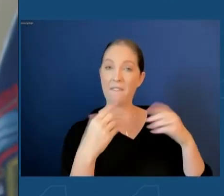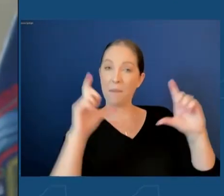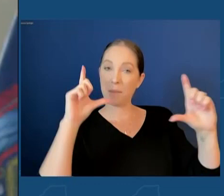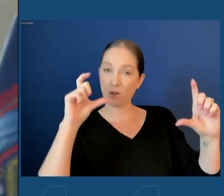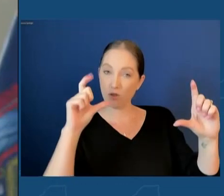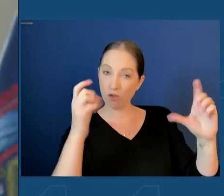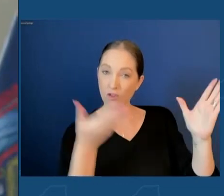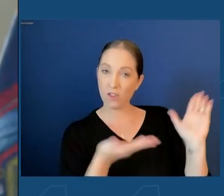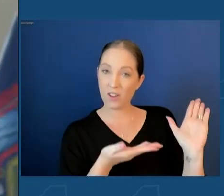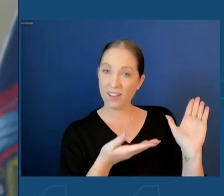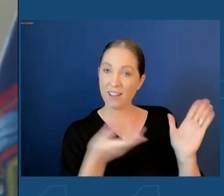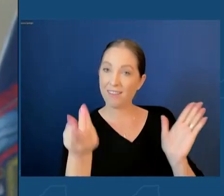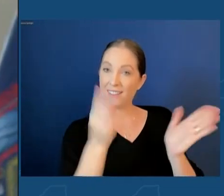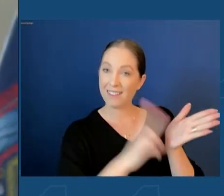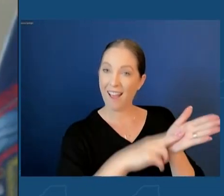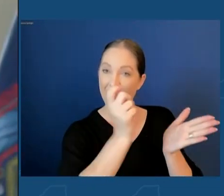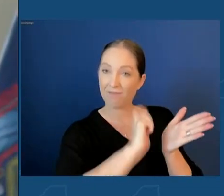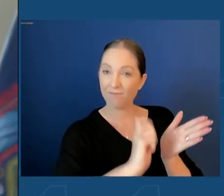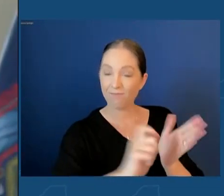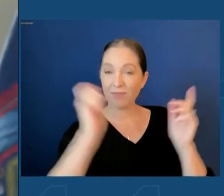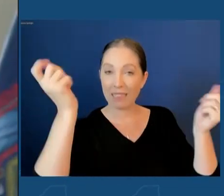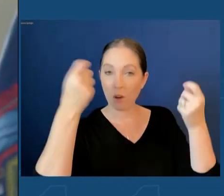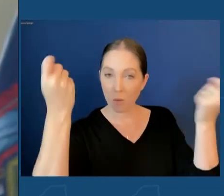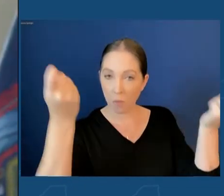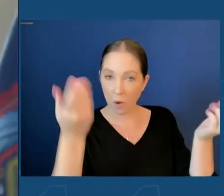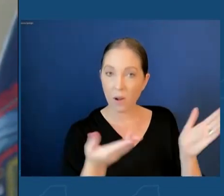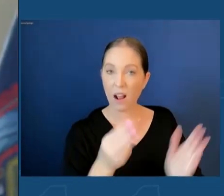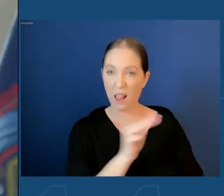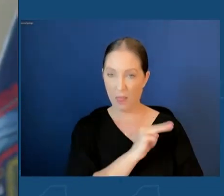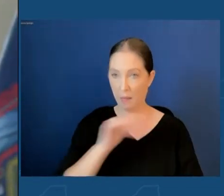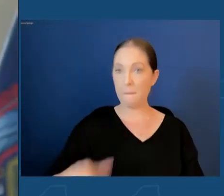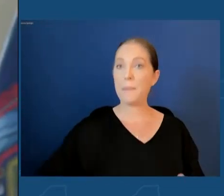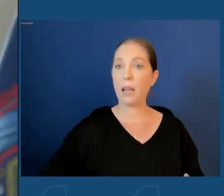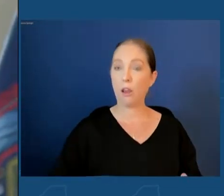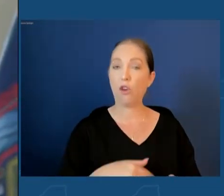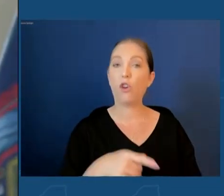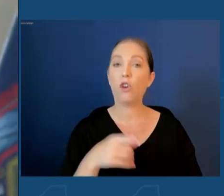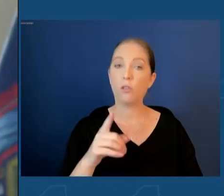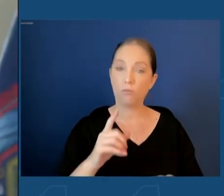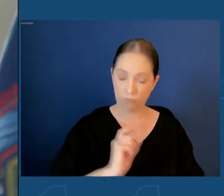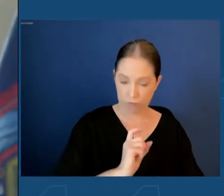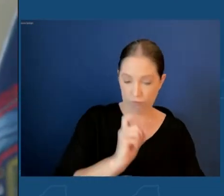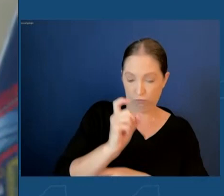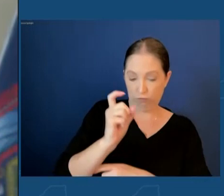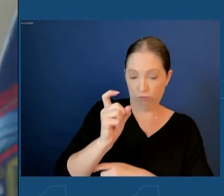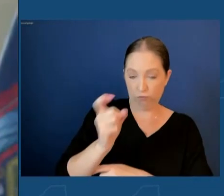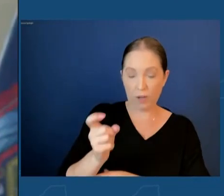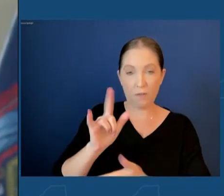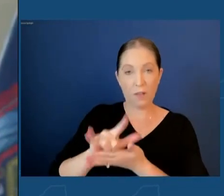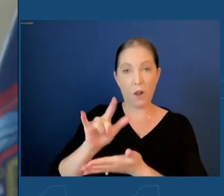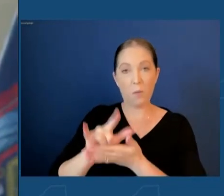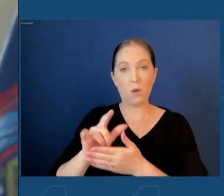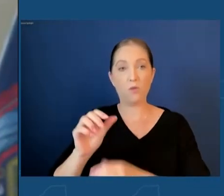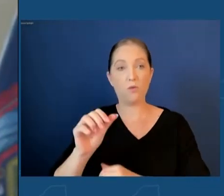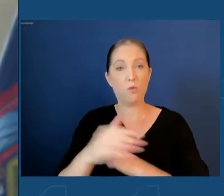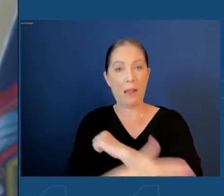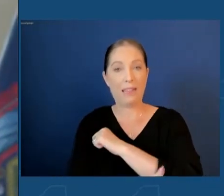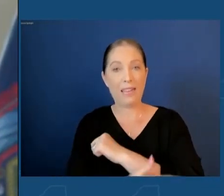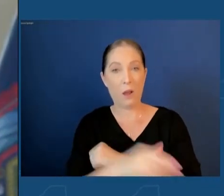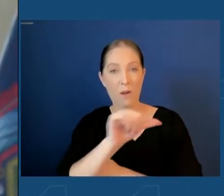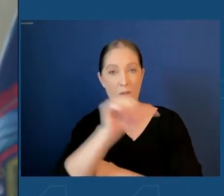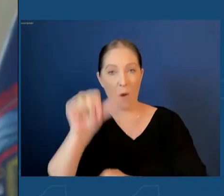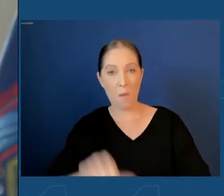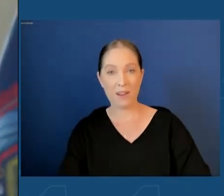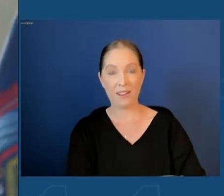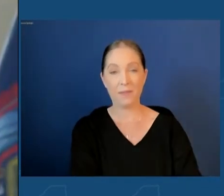the signing ceremony of the mayor at the time signing the airport over to the county of Albany. And, the